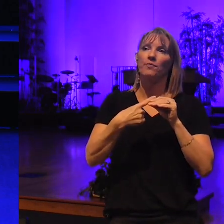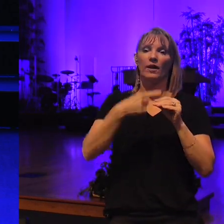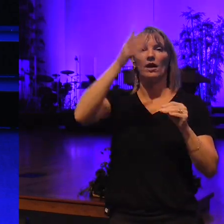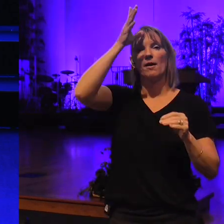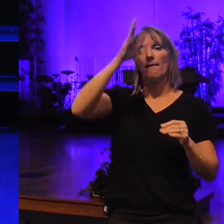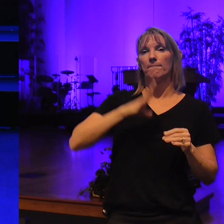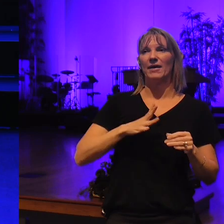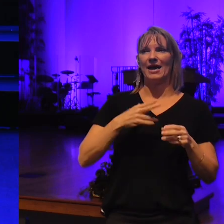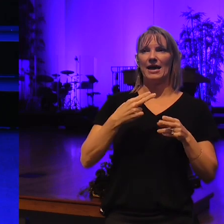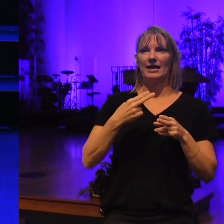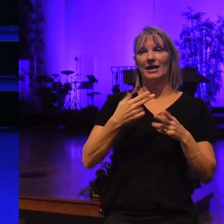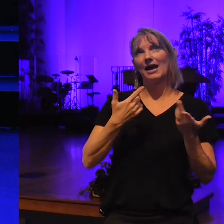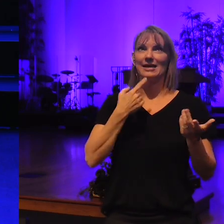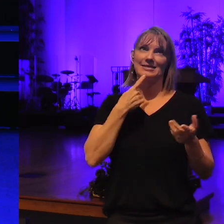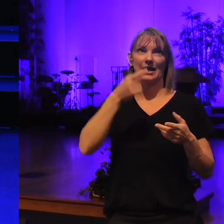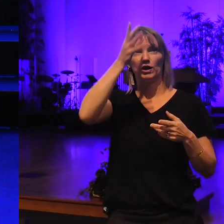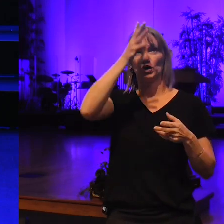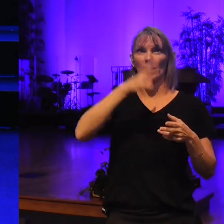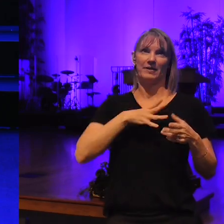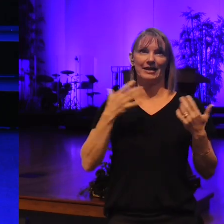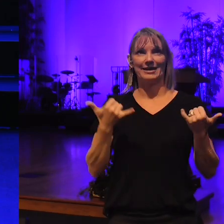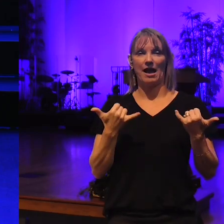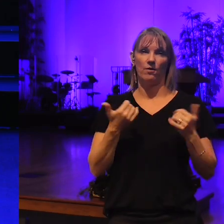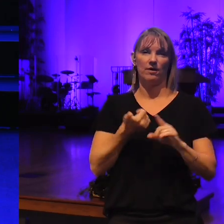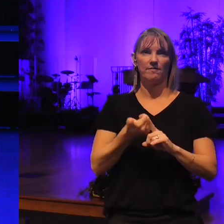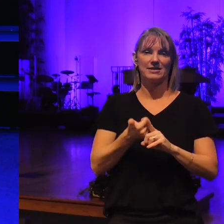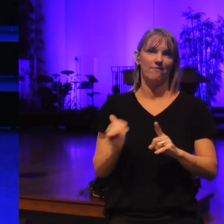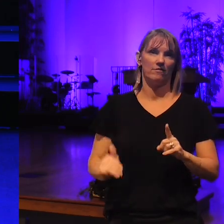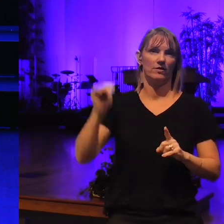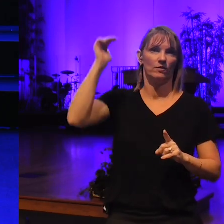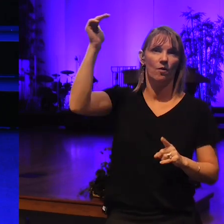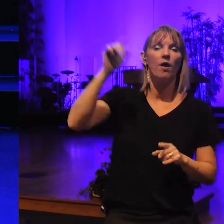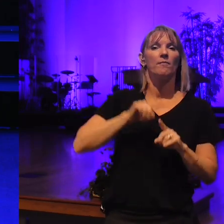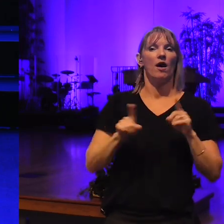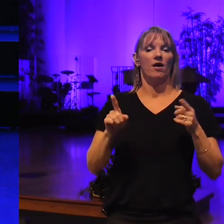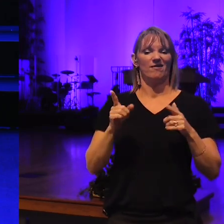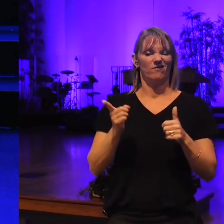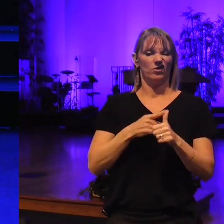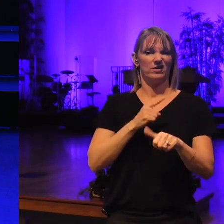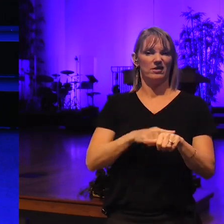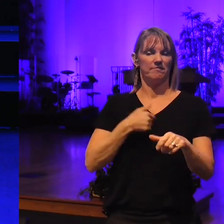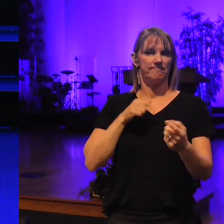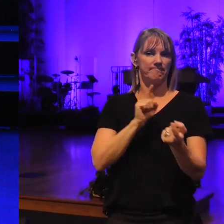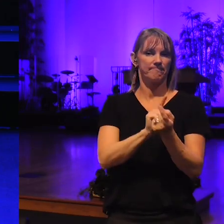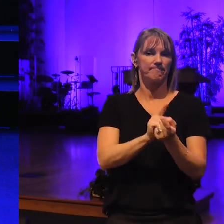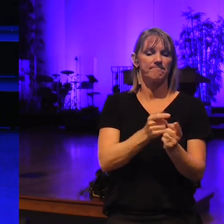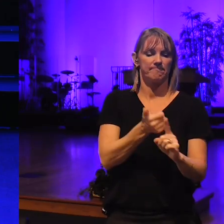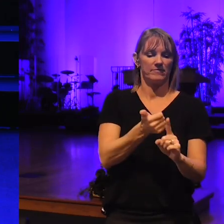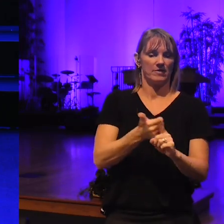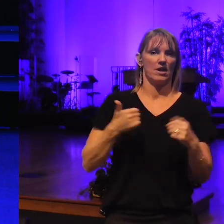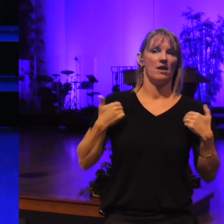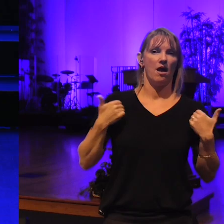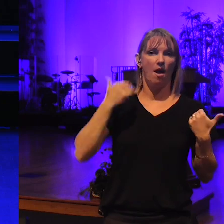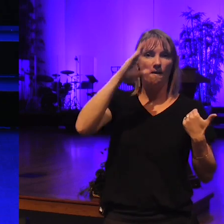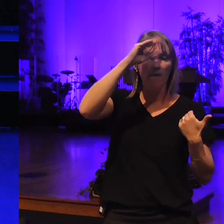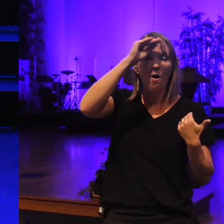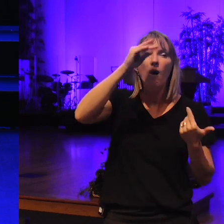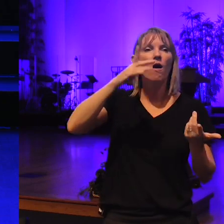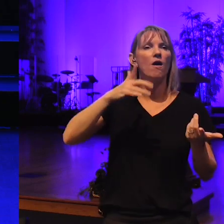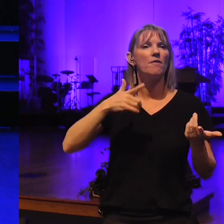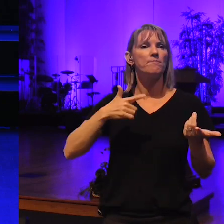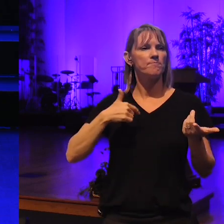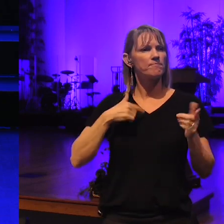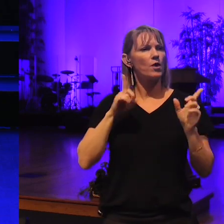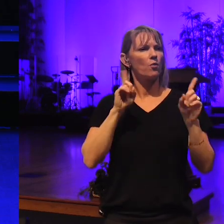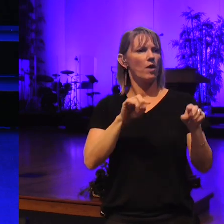a gentleman by the name, I say gentleman because now he's a grown man. But when I first experienced him, he was just a young boy. And I